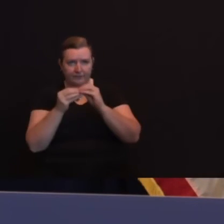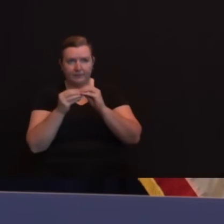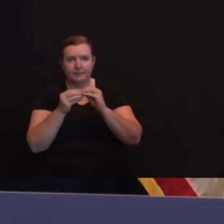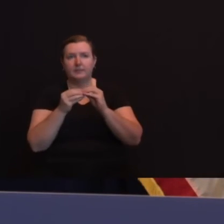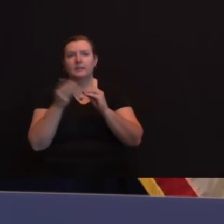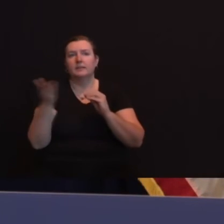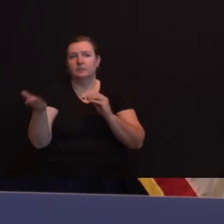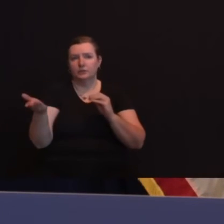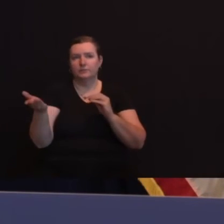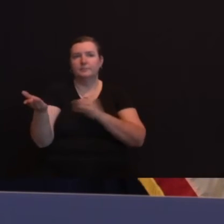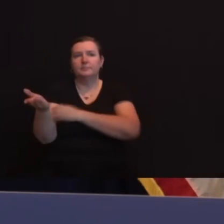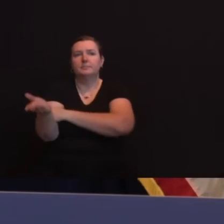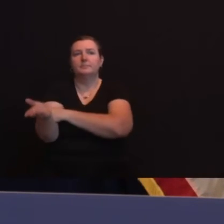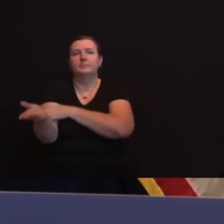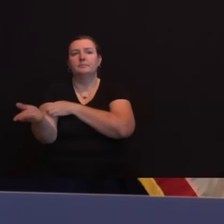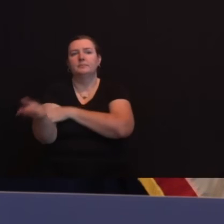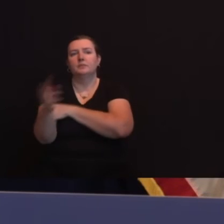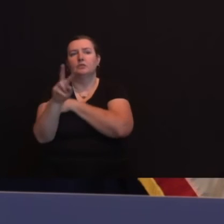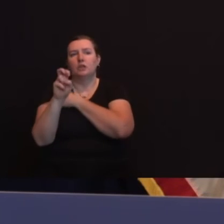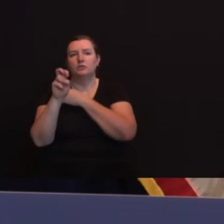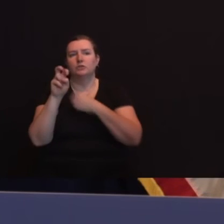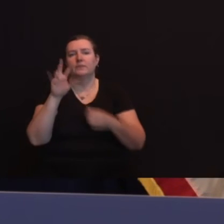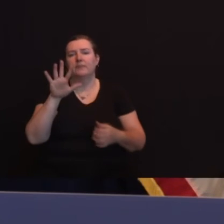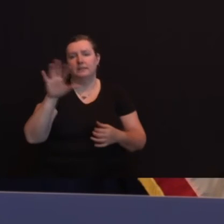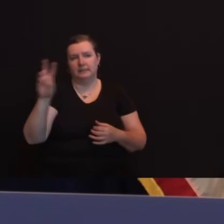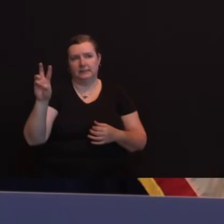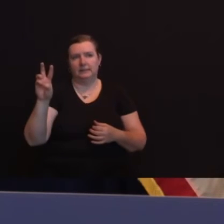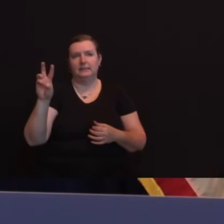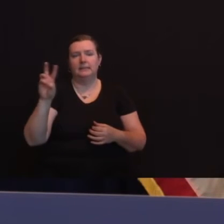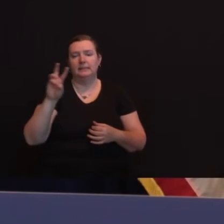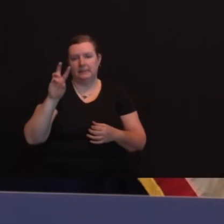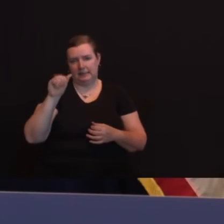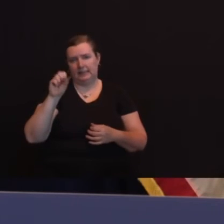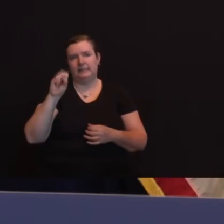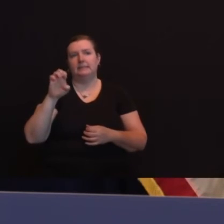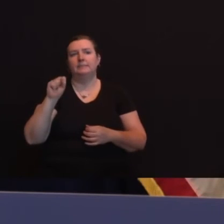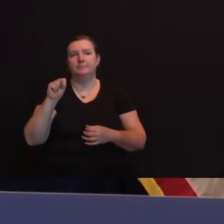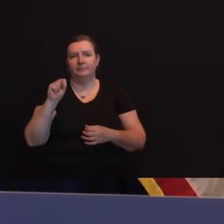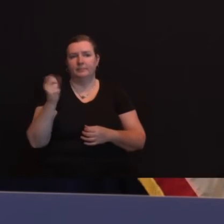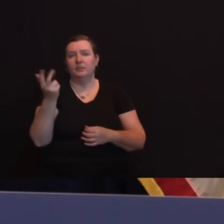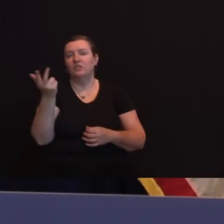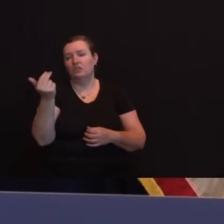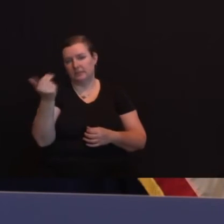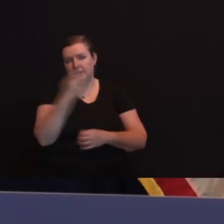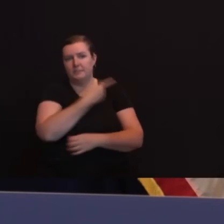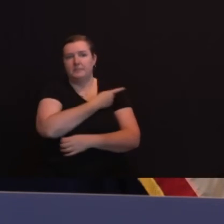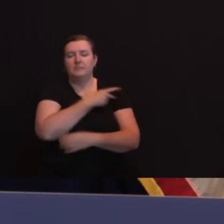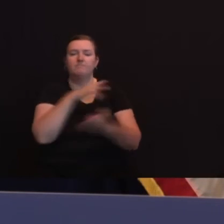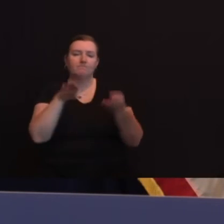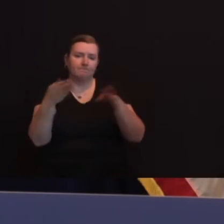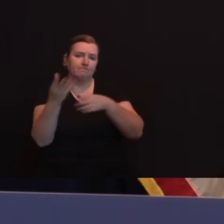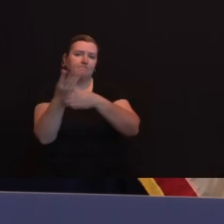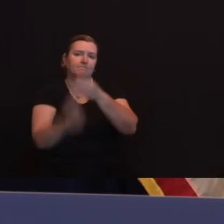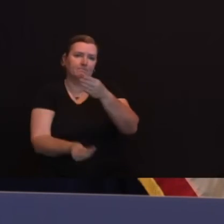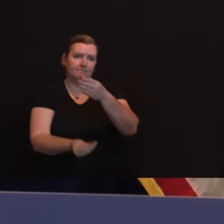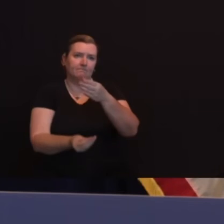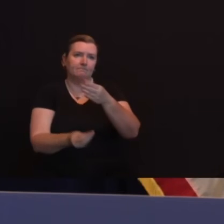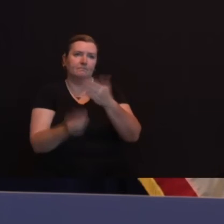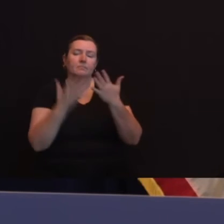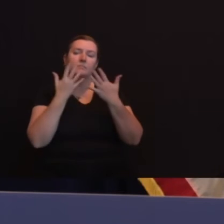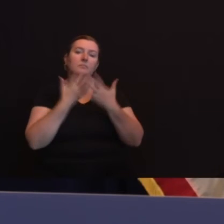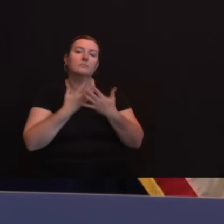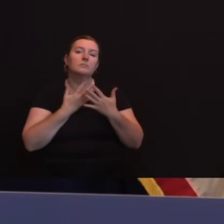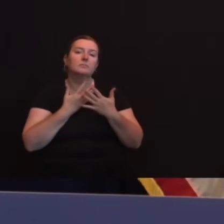are 256 cases and 13 patient deaths. I unfortunately